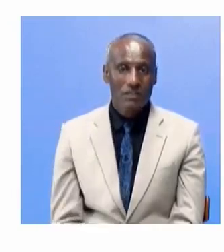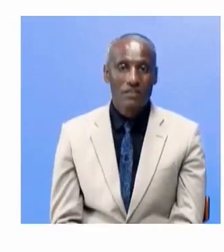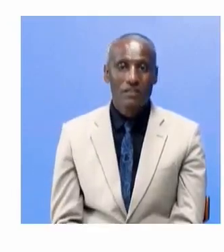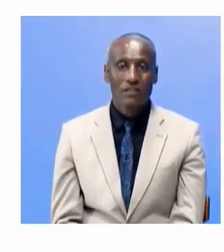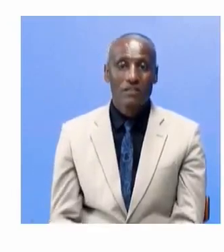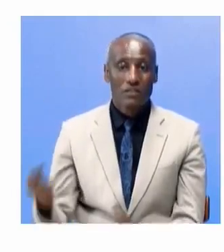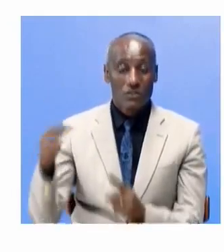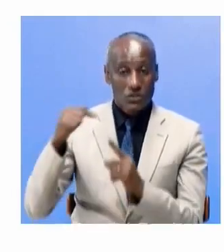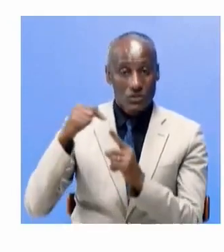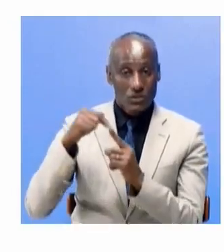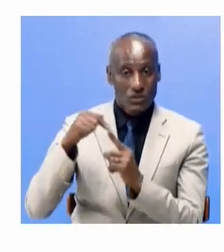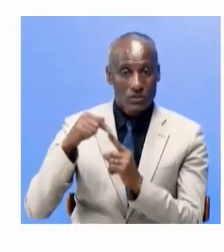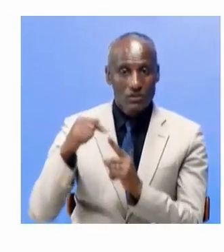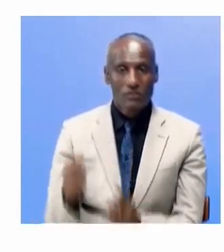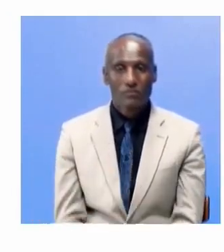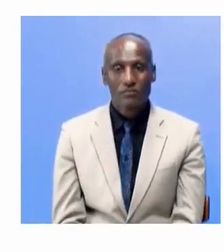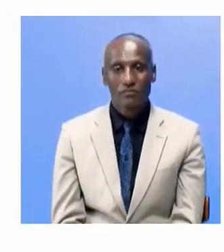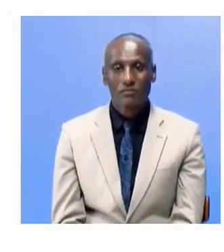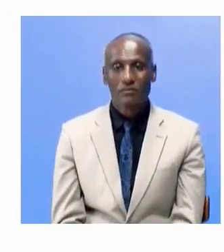to